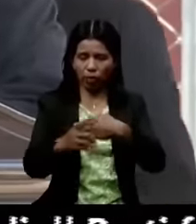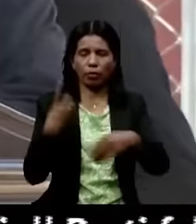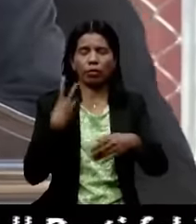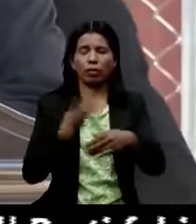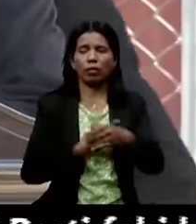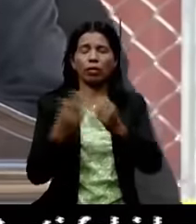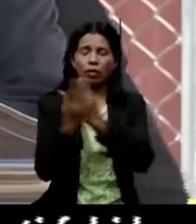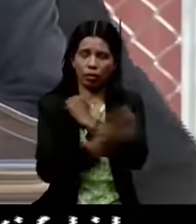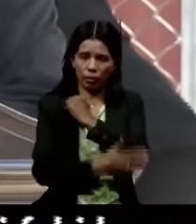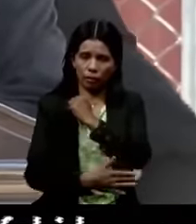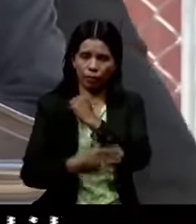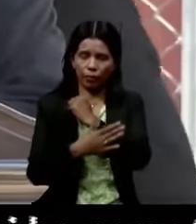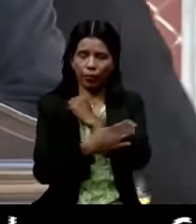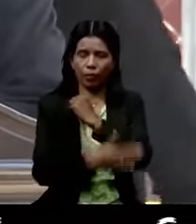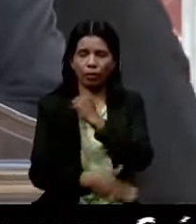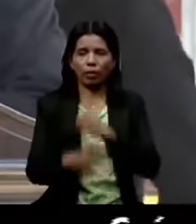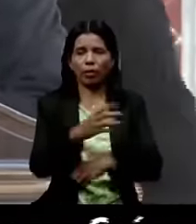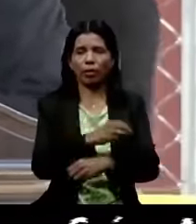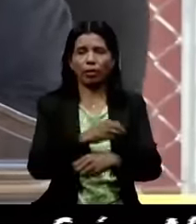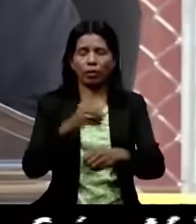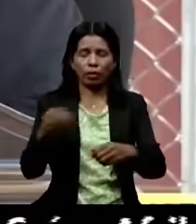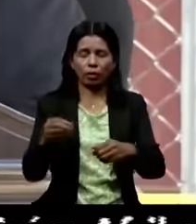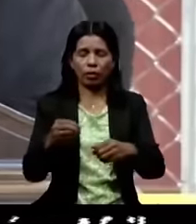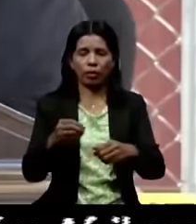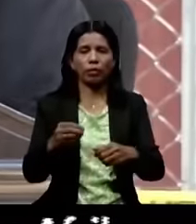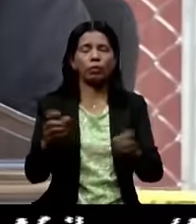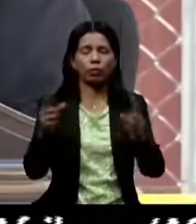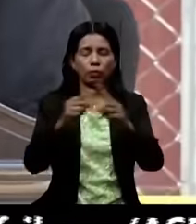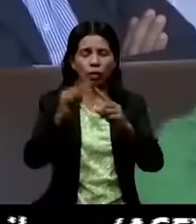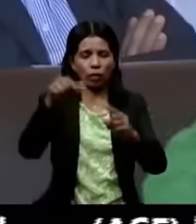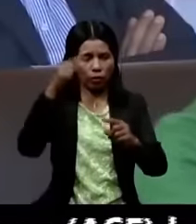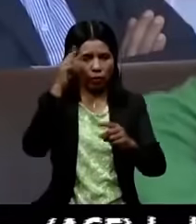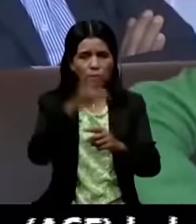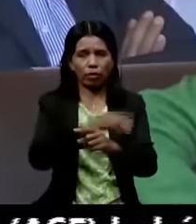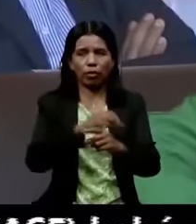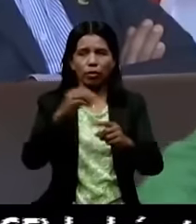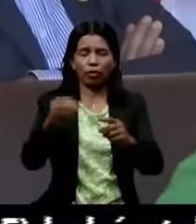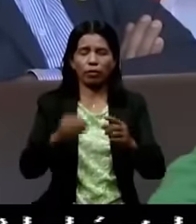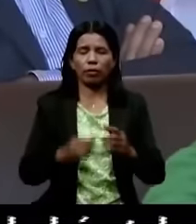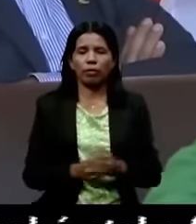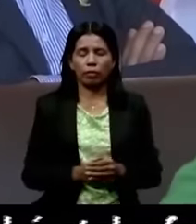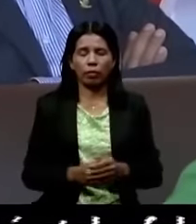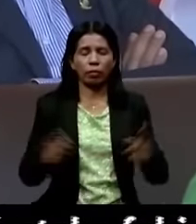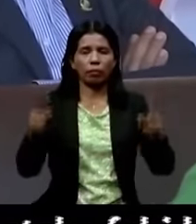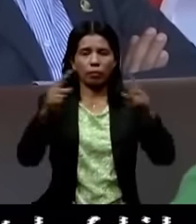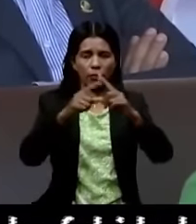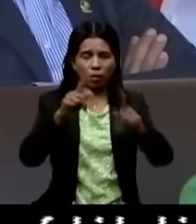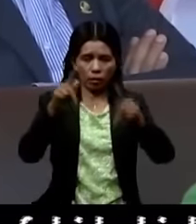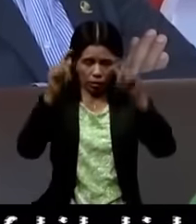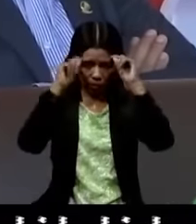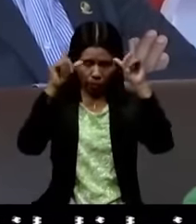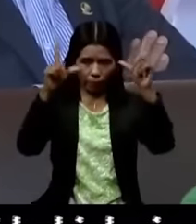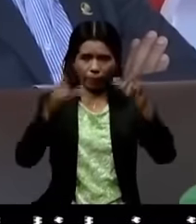to our unwavering commitment to the development and modernization of Timor-Leste.